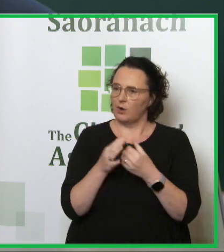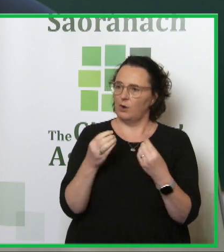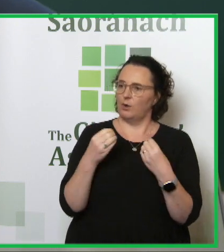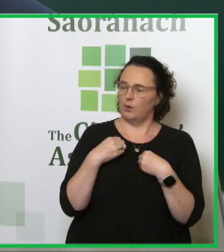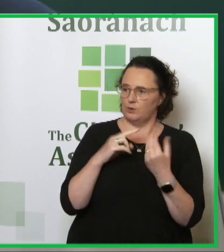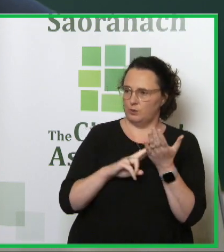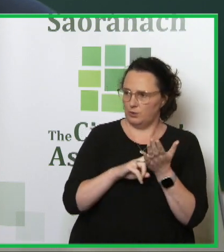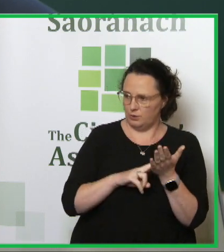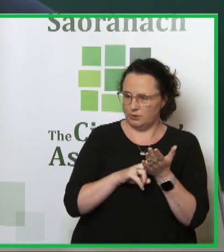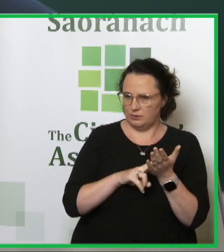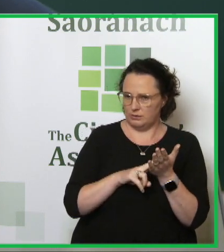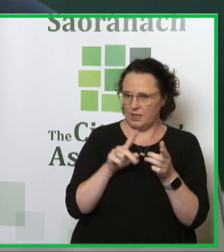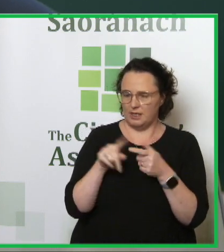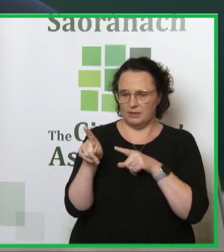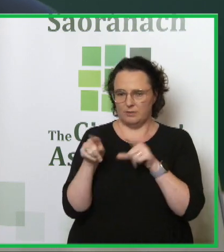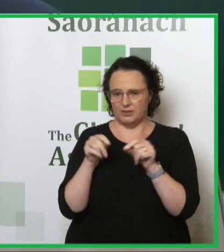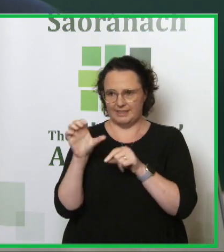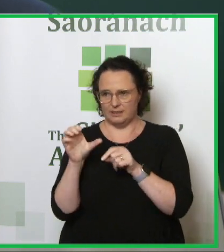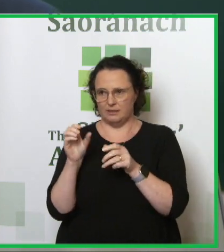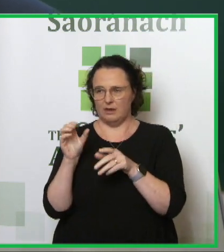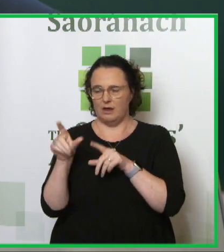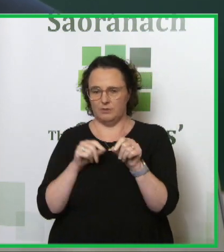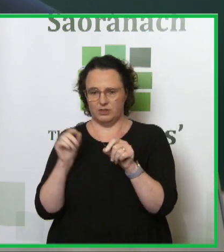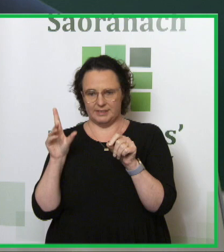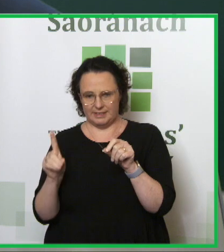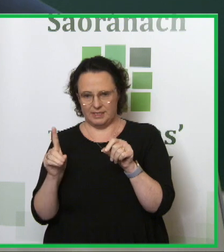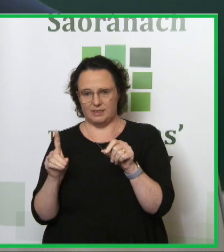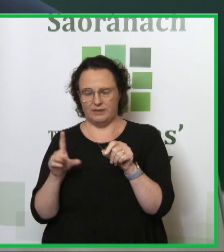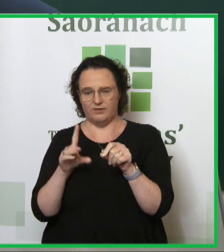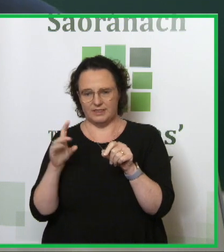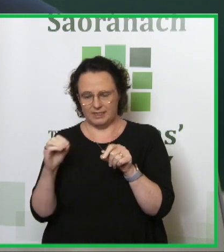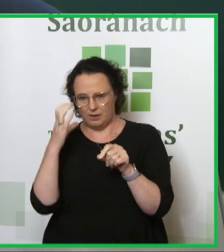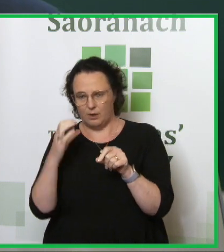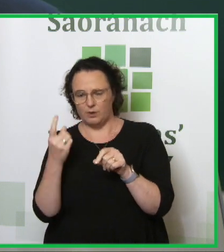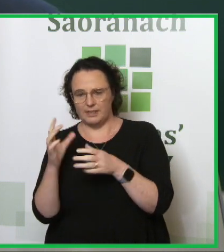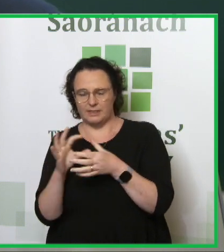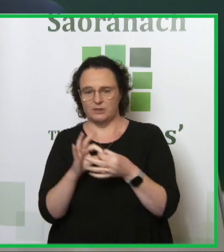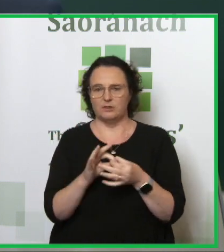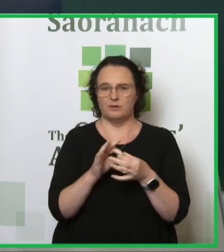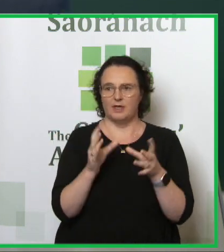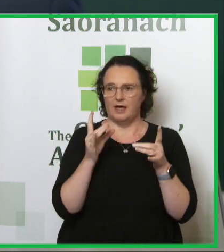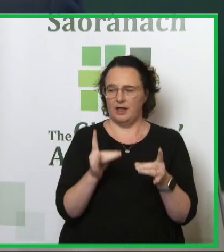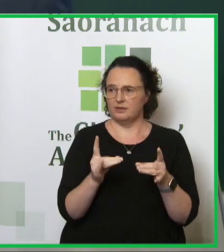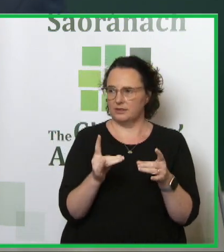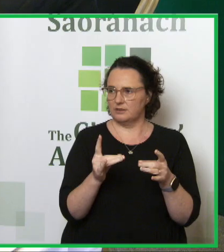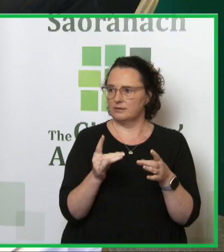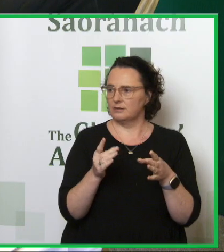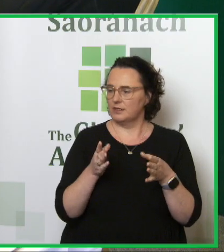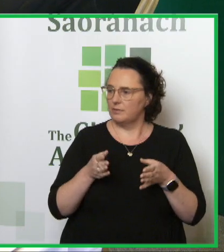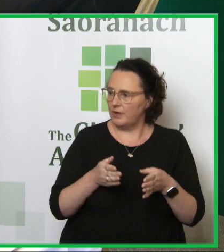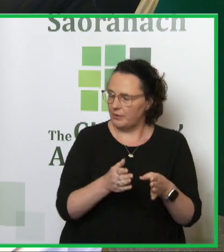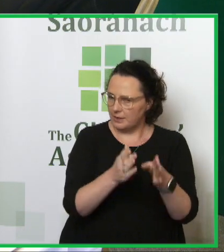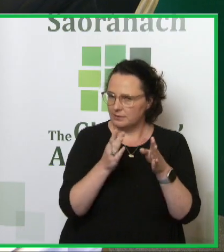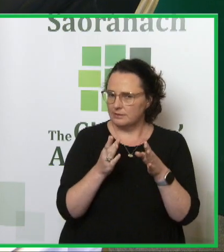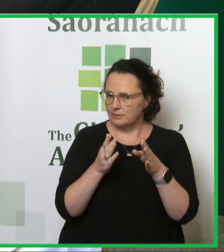decriminalisation, both in option C and option D. Just one comes with health diversion, the other doesn't. Okay. Just going to